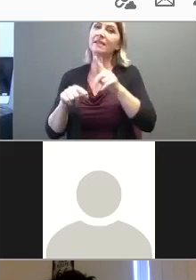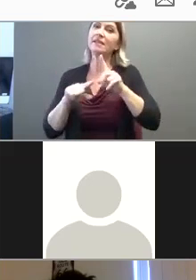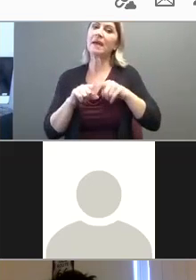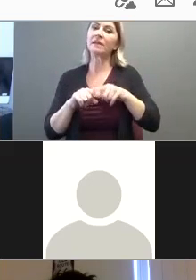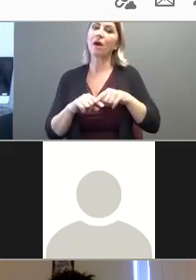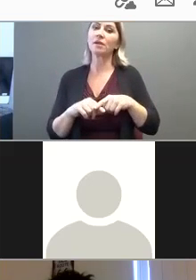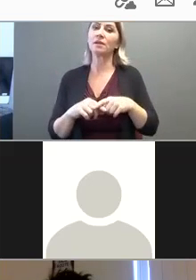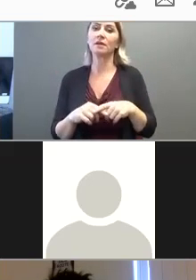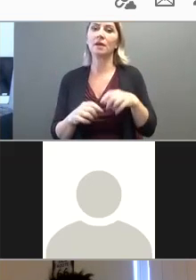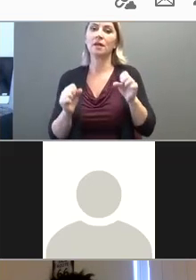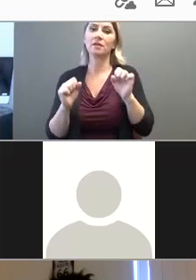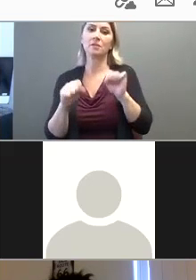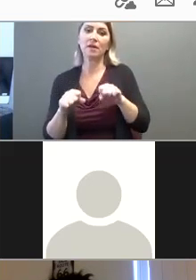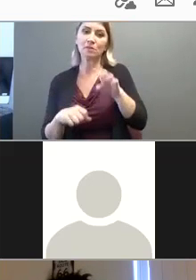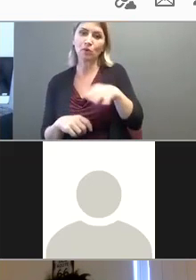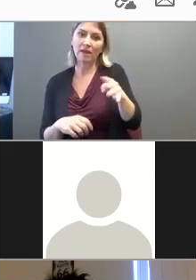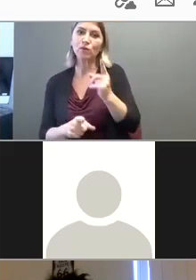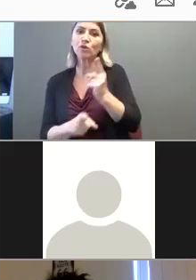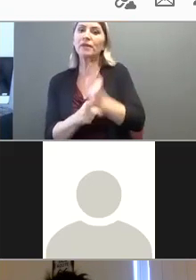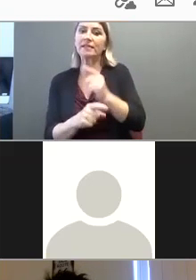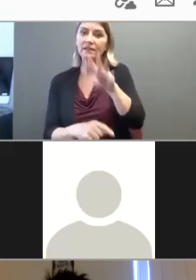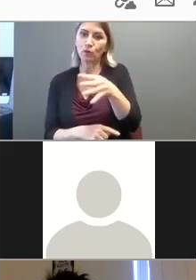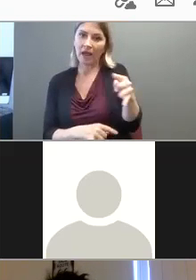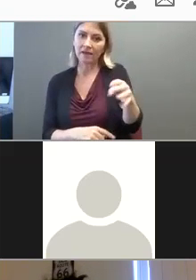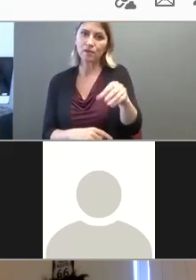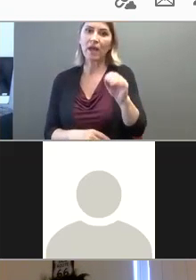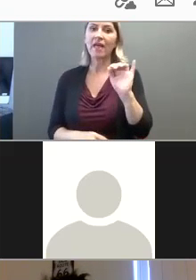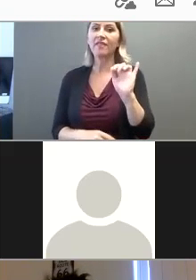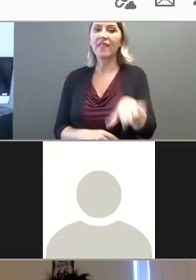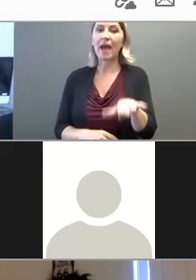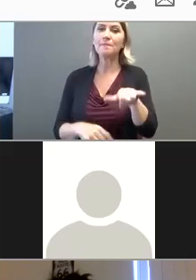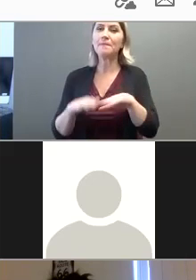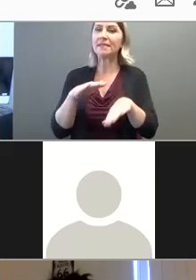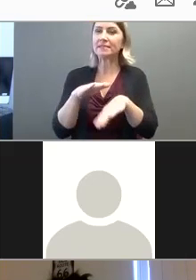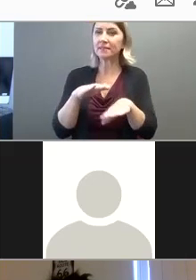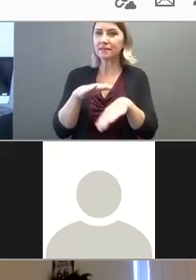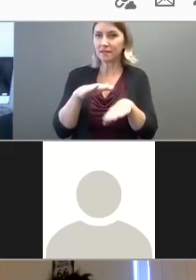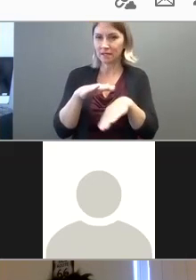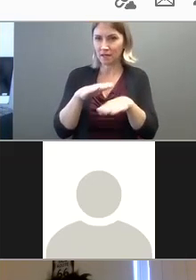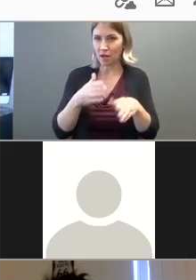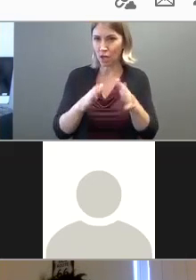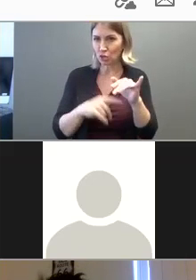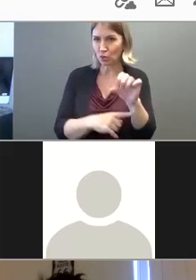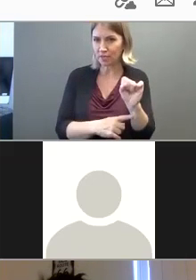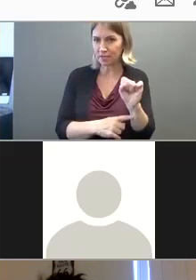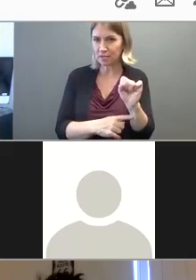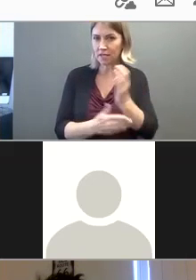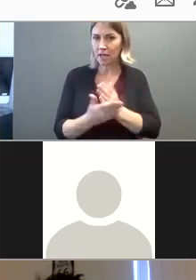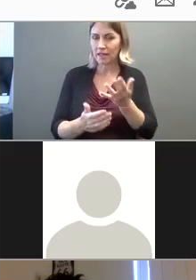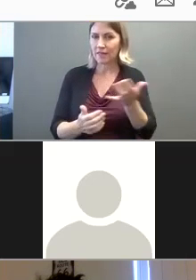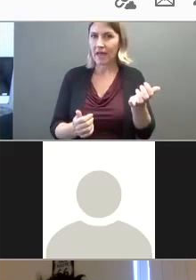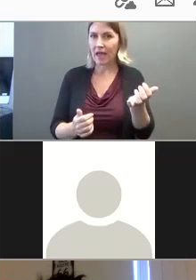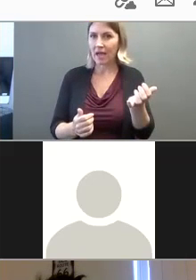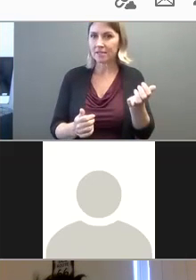the cut property of a graph. That basically also is something that